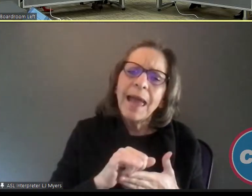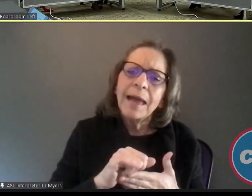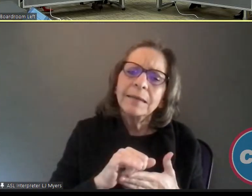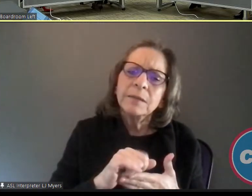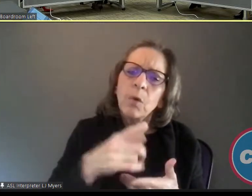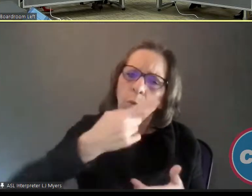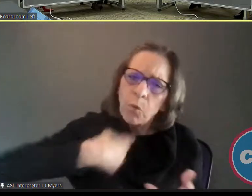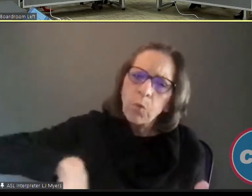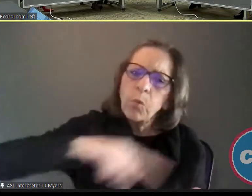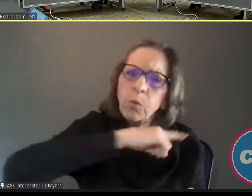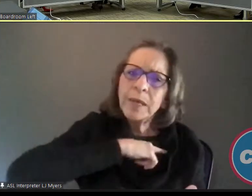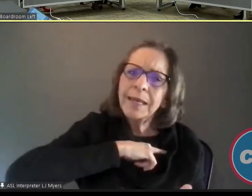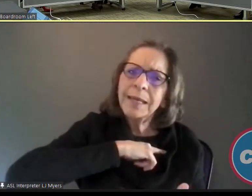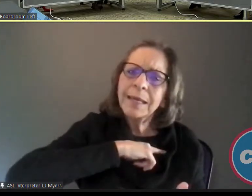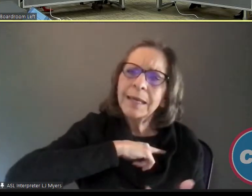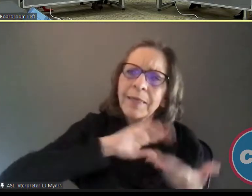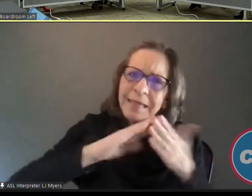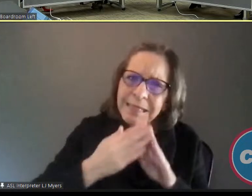a city have to do is